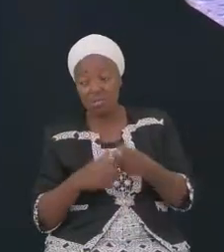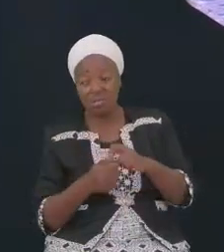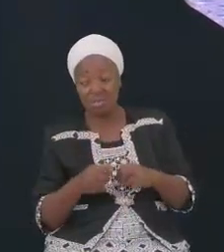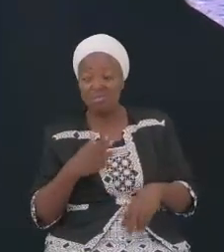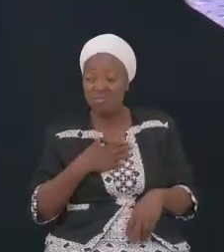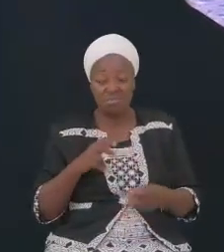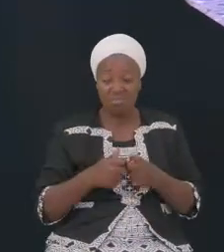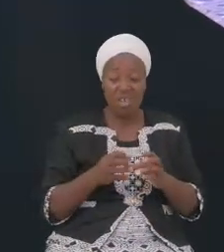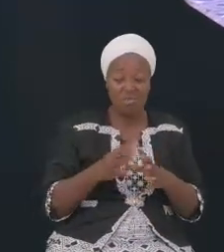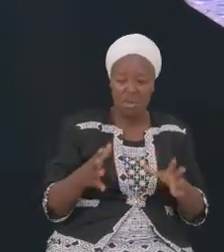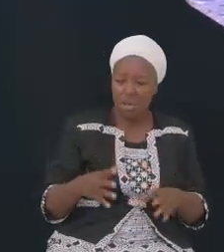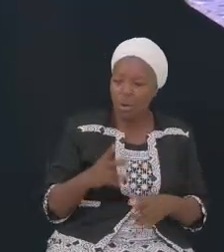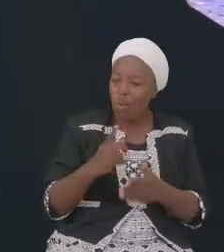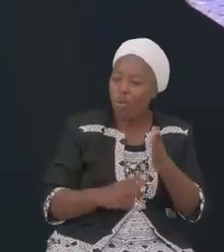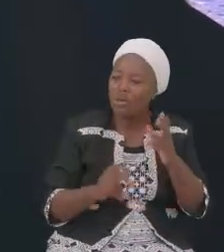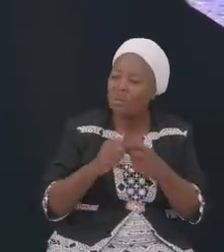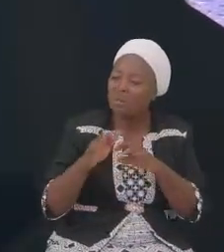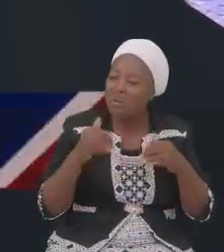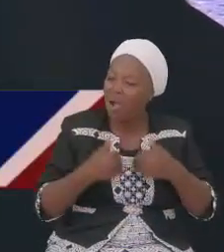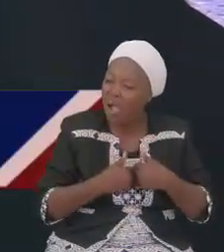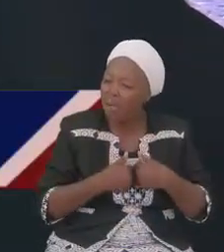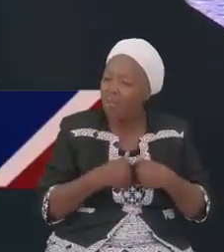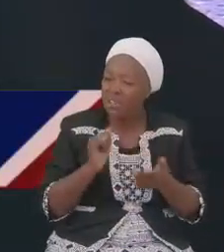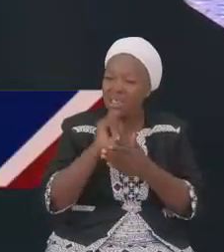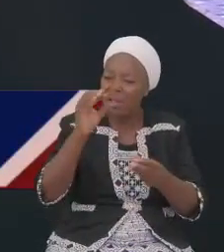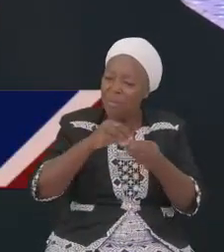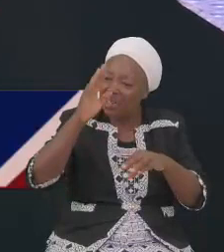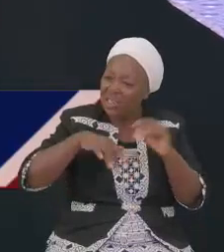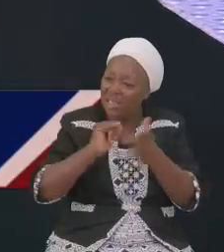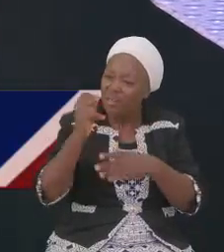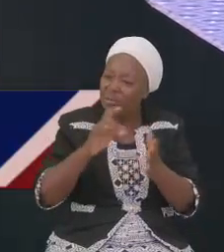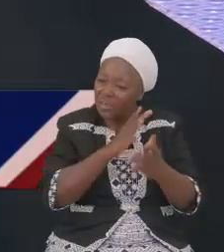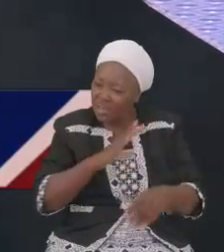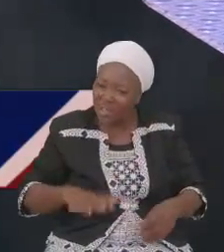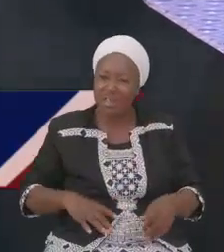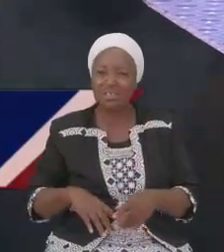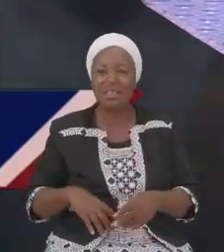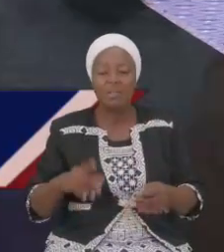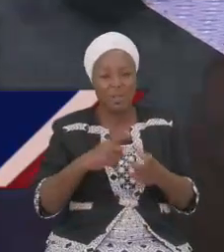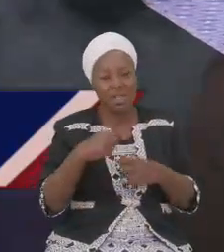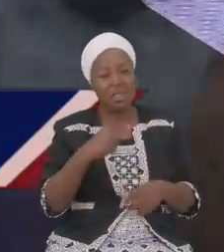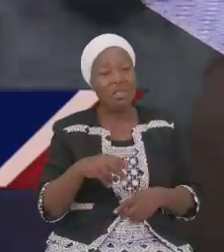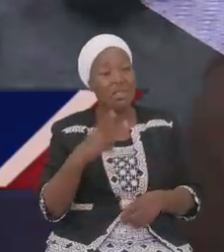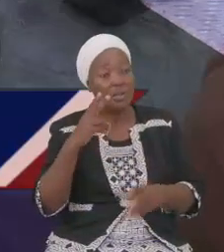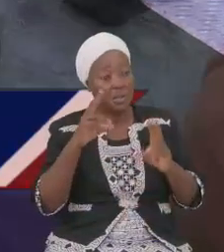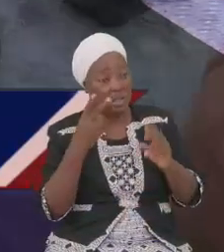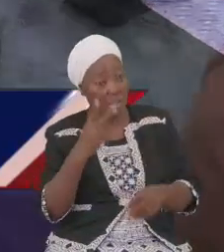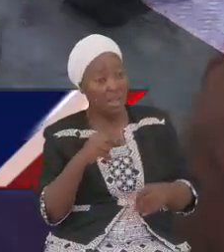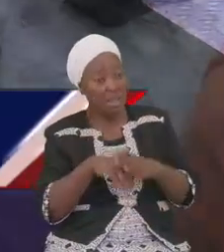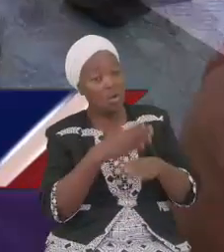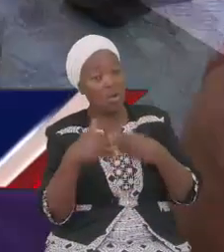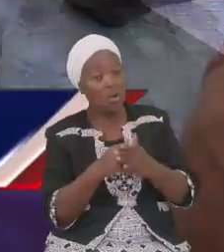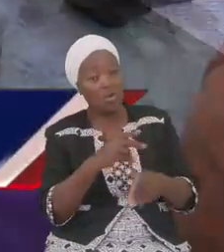have beyond the crown of thorns on Christ? Here it says, nay, in all these things, we're more